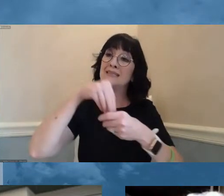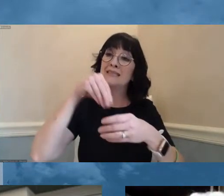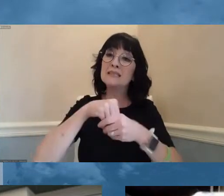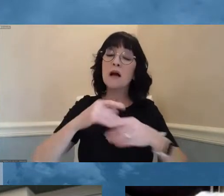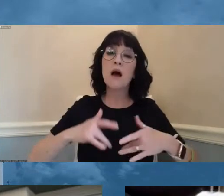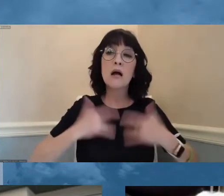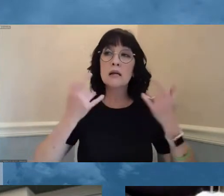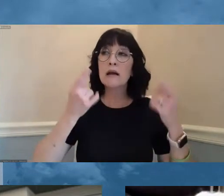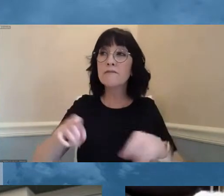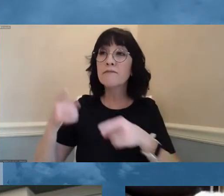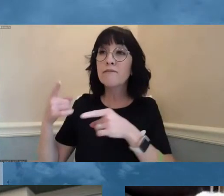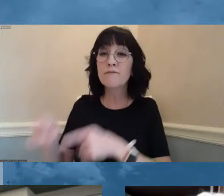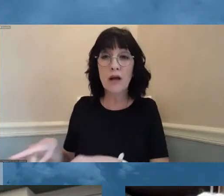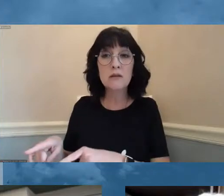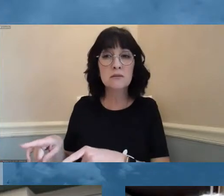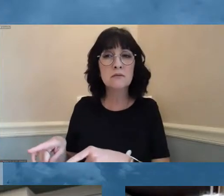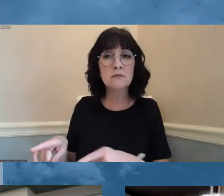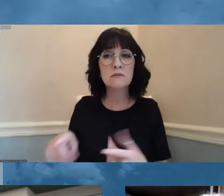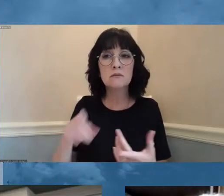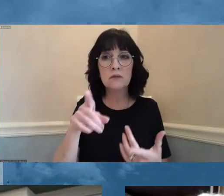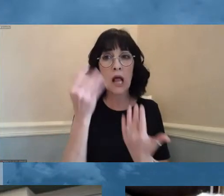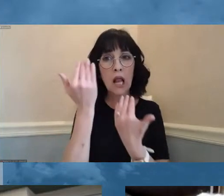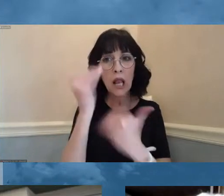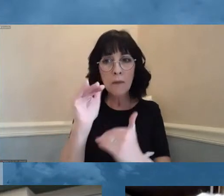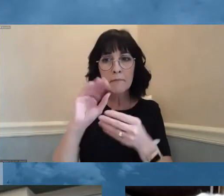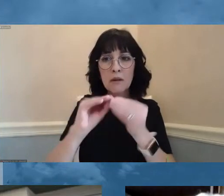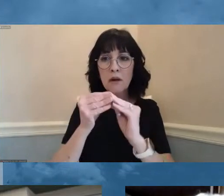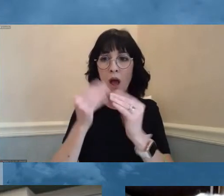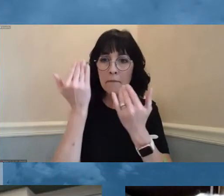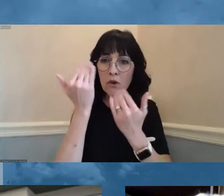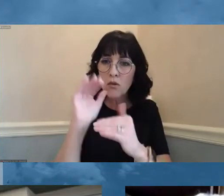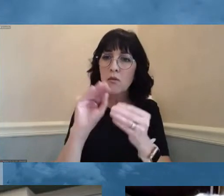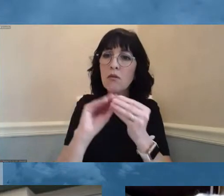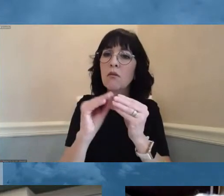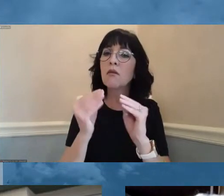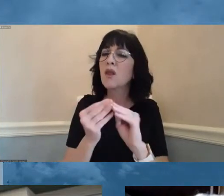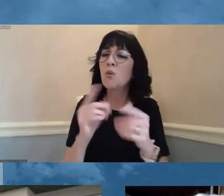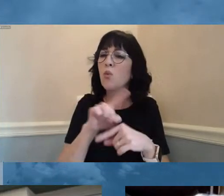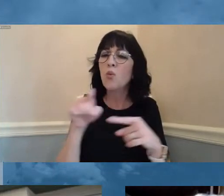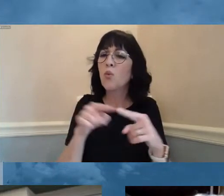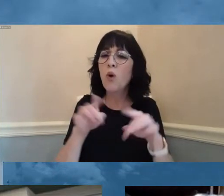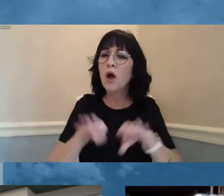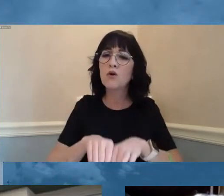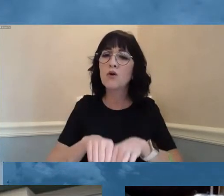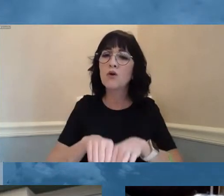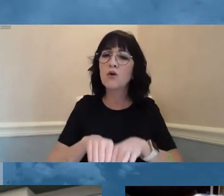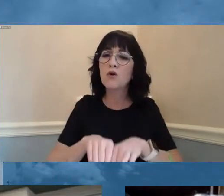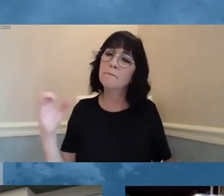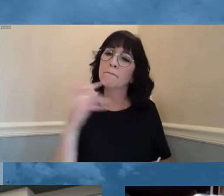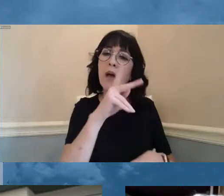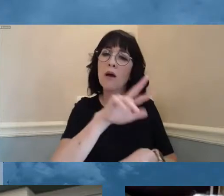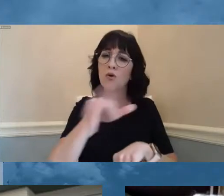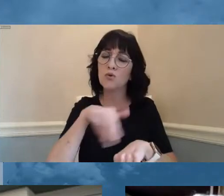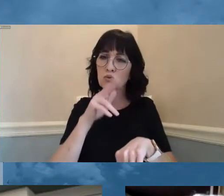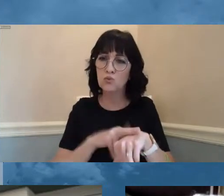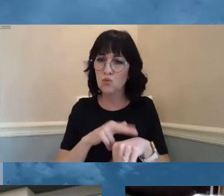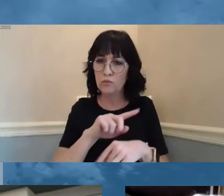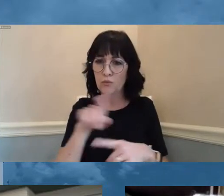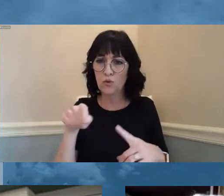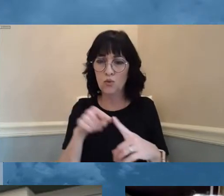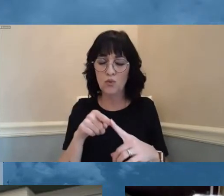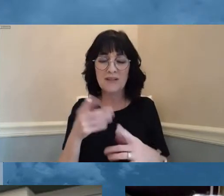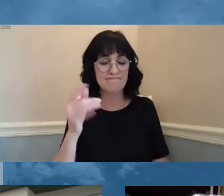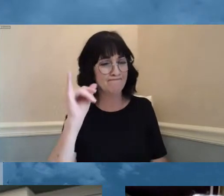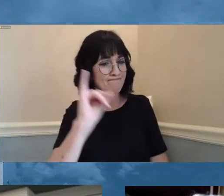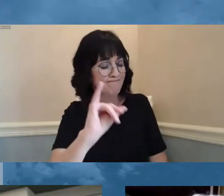Yeah, my hope would be sooner rather than later. It depends, again, on the data that we started this presentation with, the number